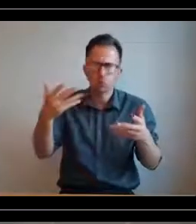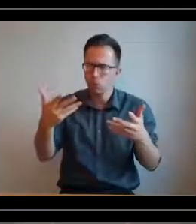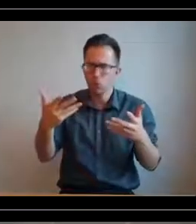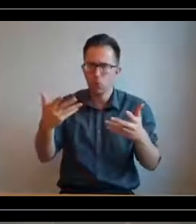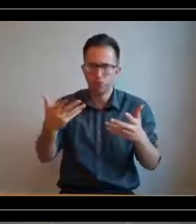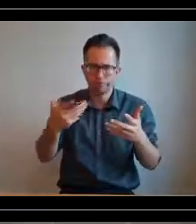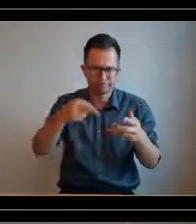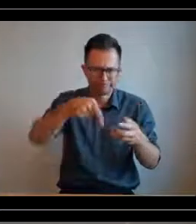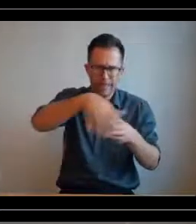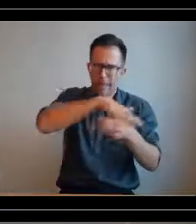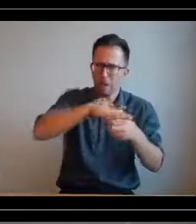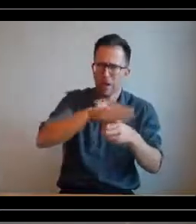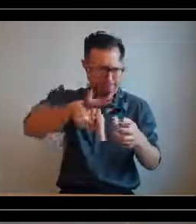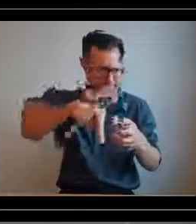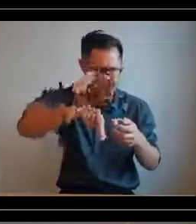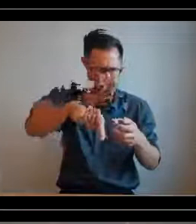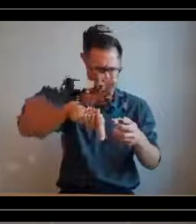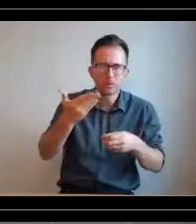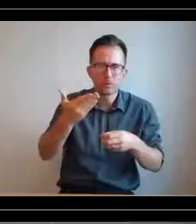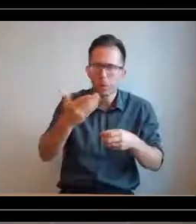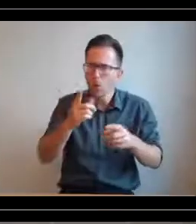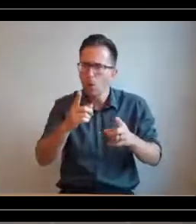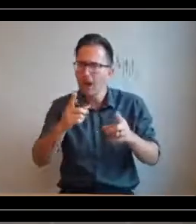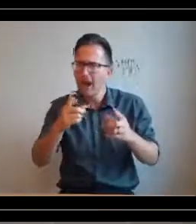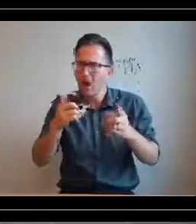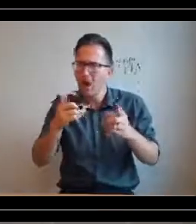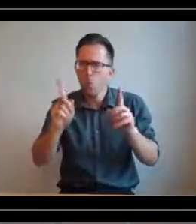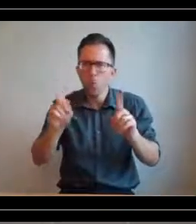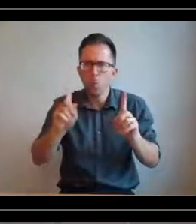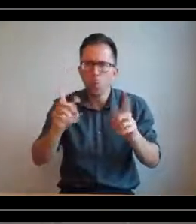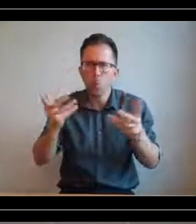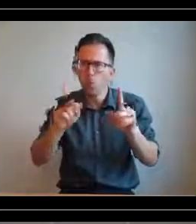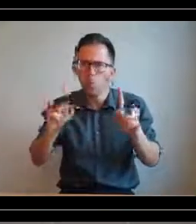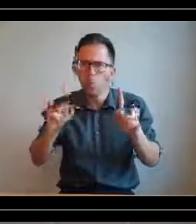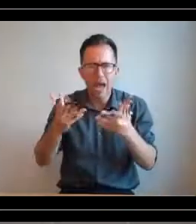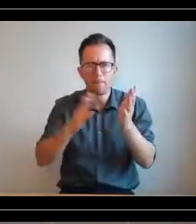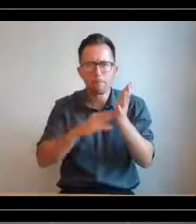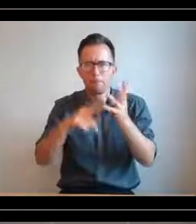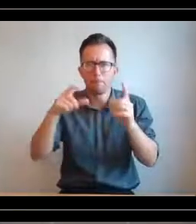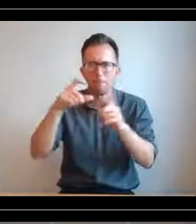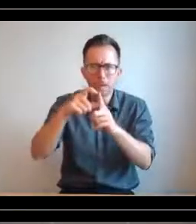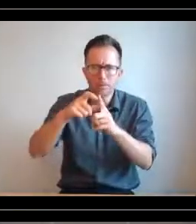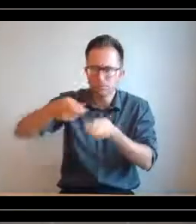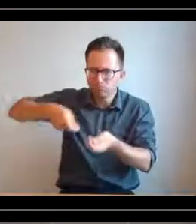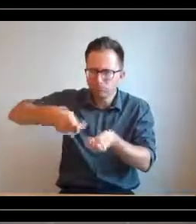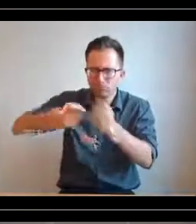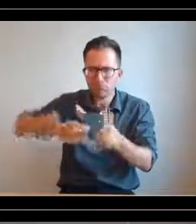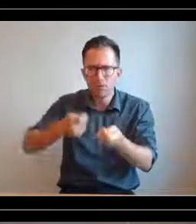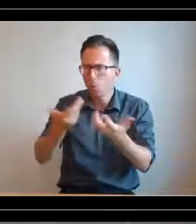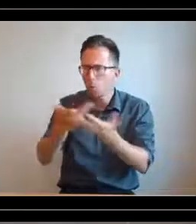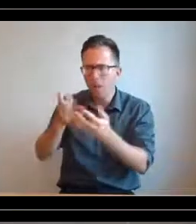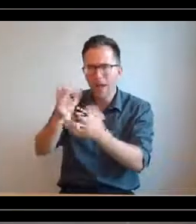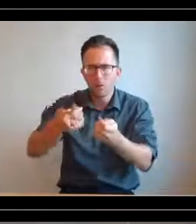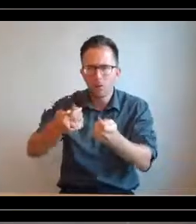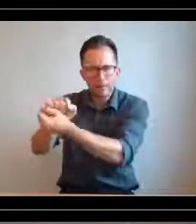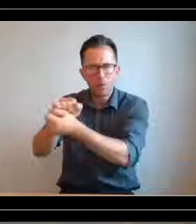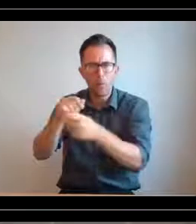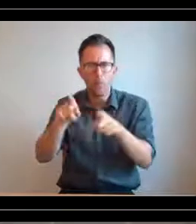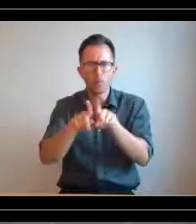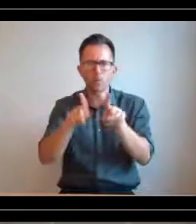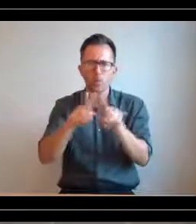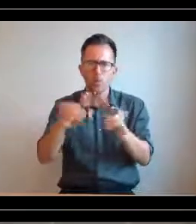and the lorry movements that would be required to move it around, and where it's on which routes it's going to be moved